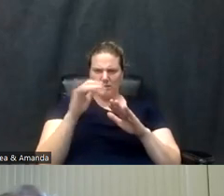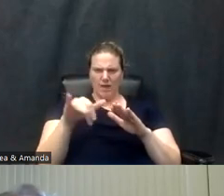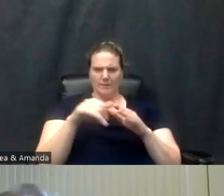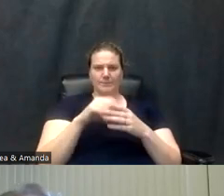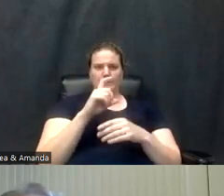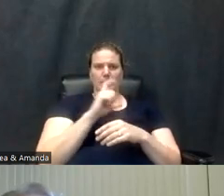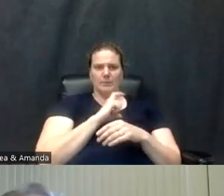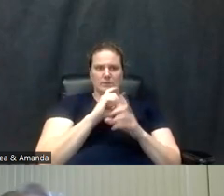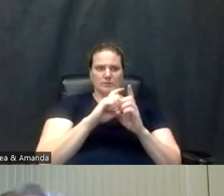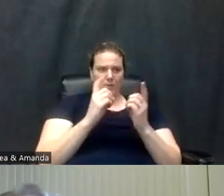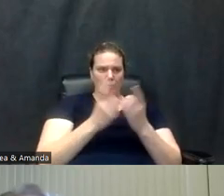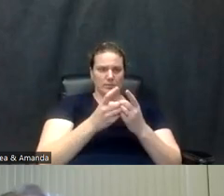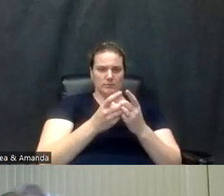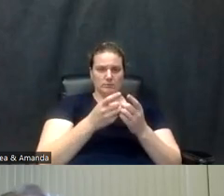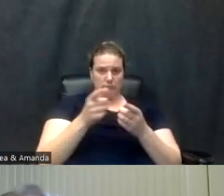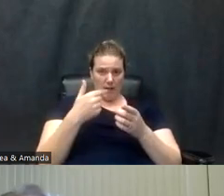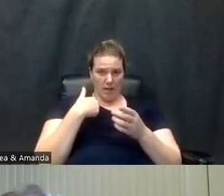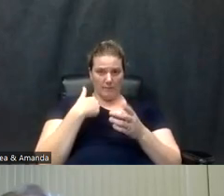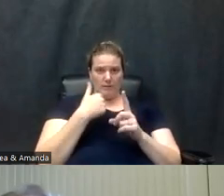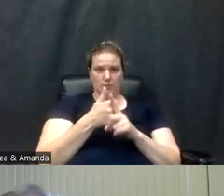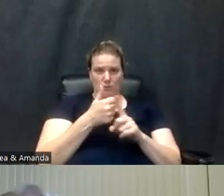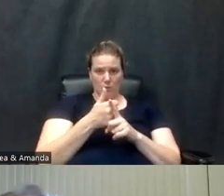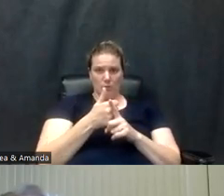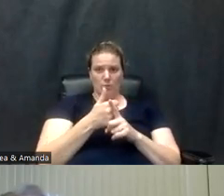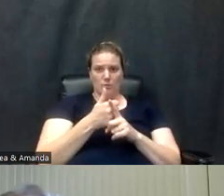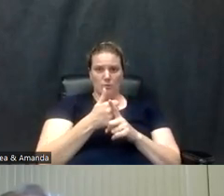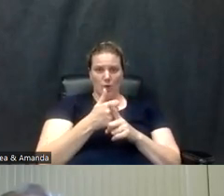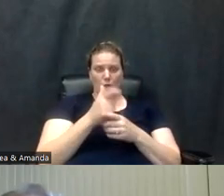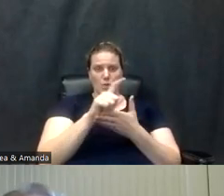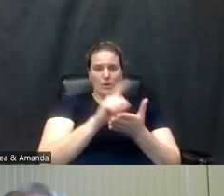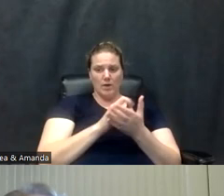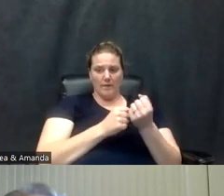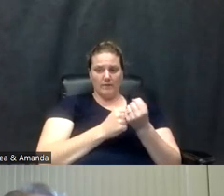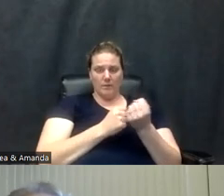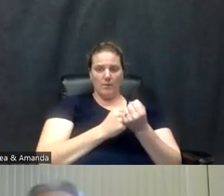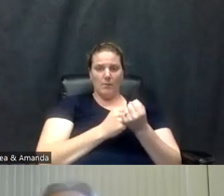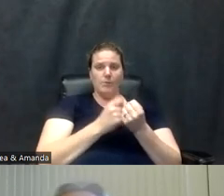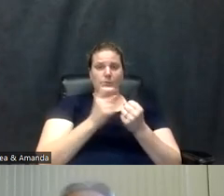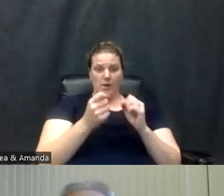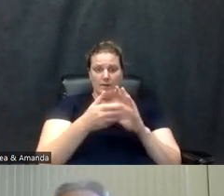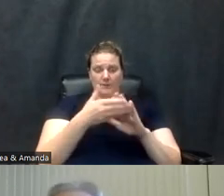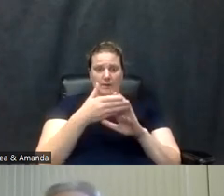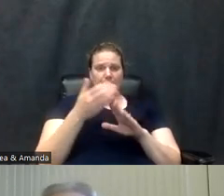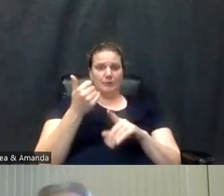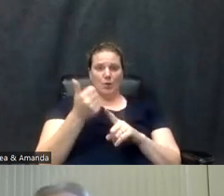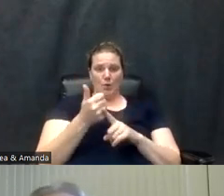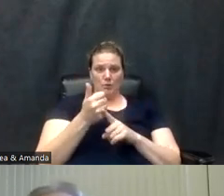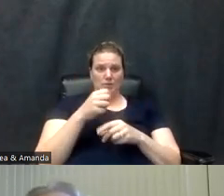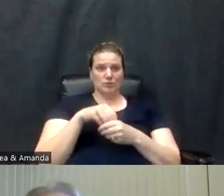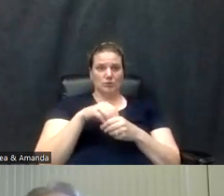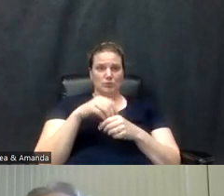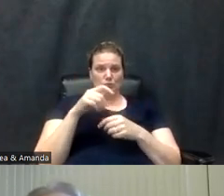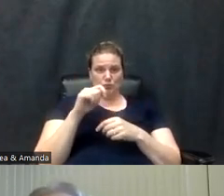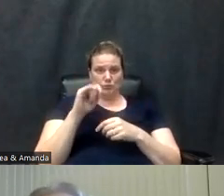police department itself has its own lawyer advocates, and they can run their own internal trials. And if